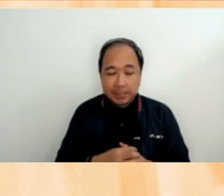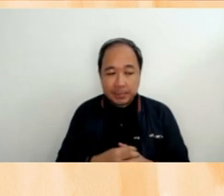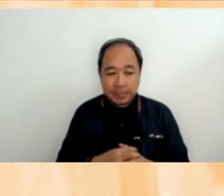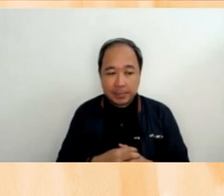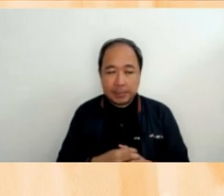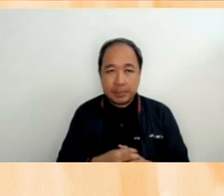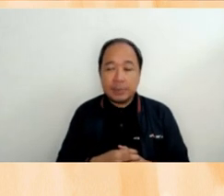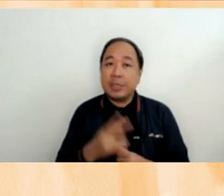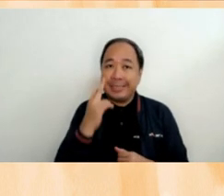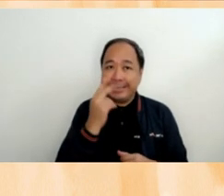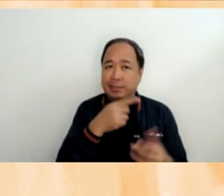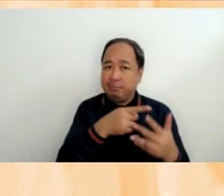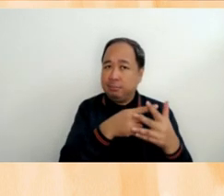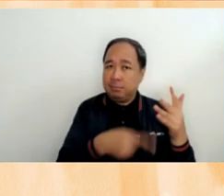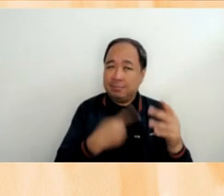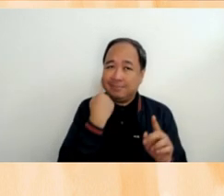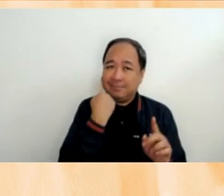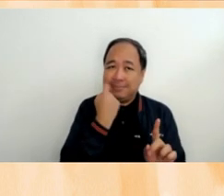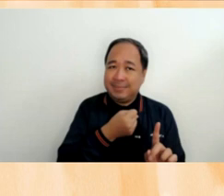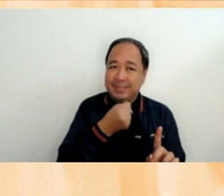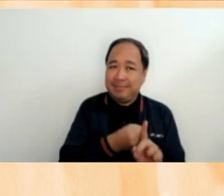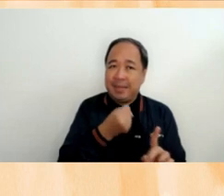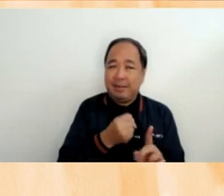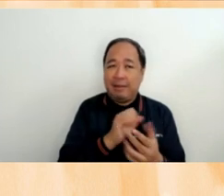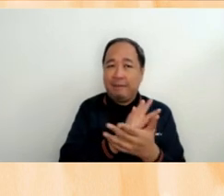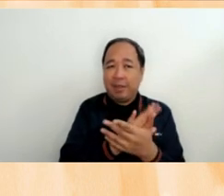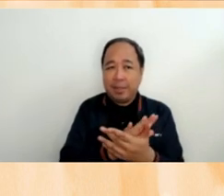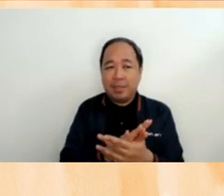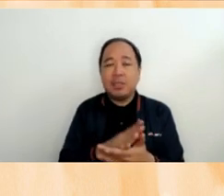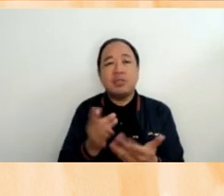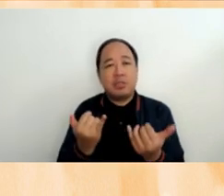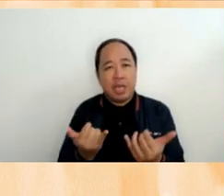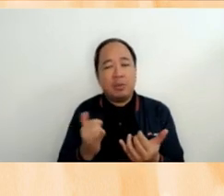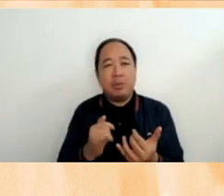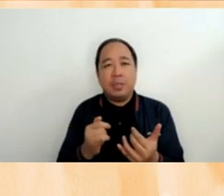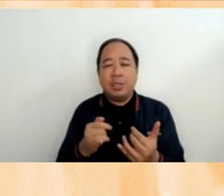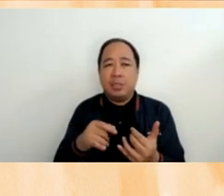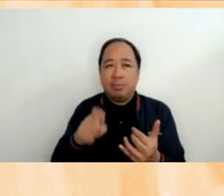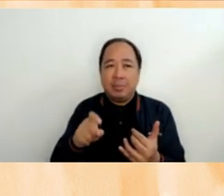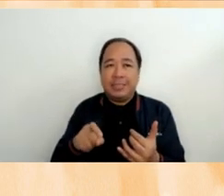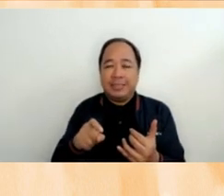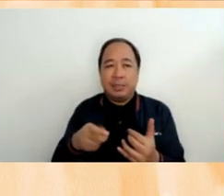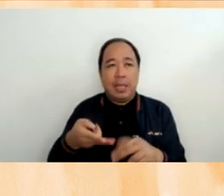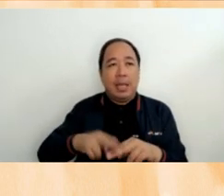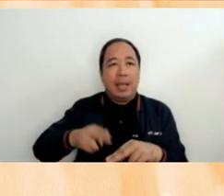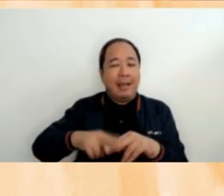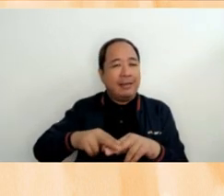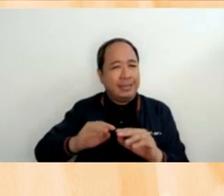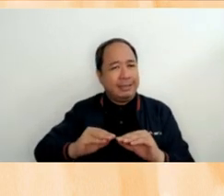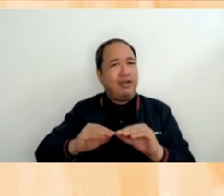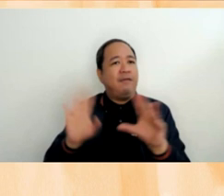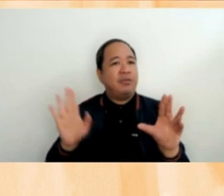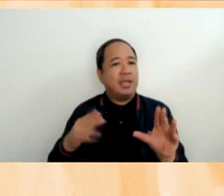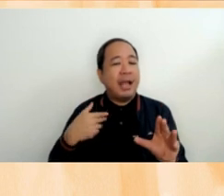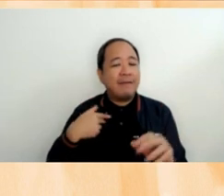Considering these impacts of the pandemic, it has become increasingly evident that there is a growing